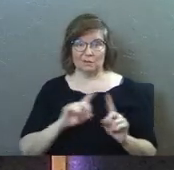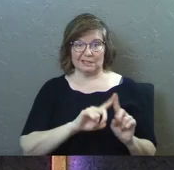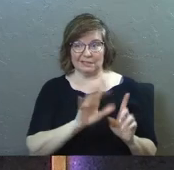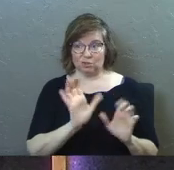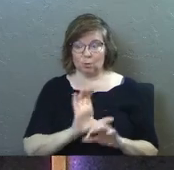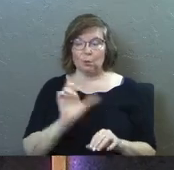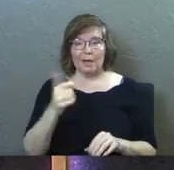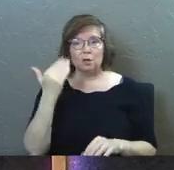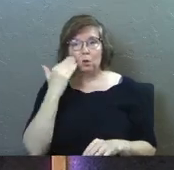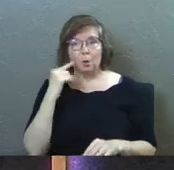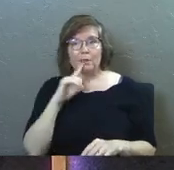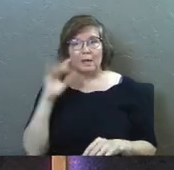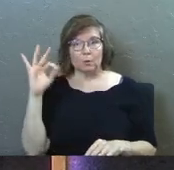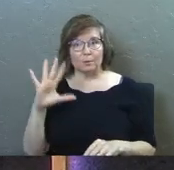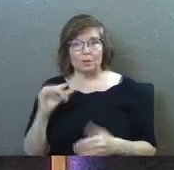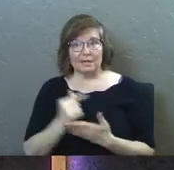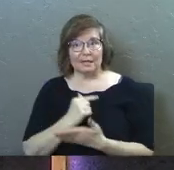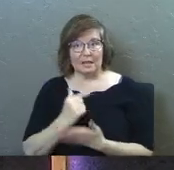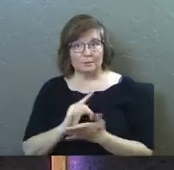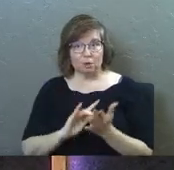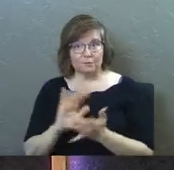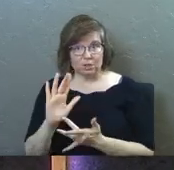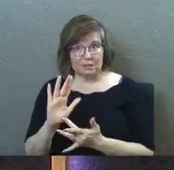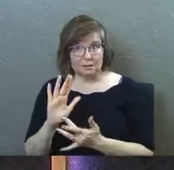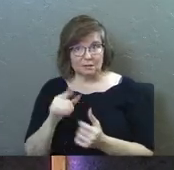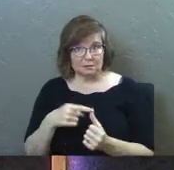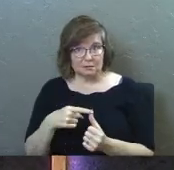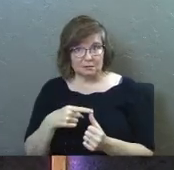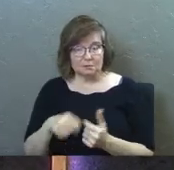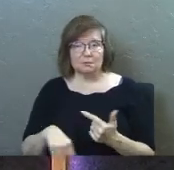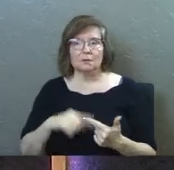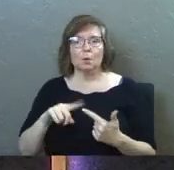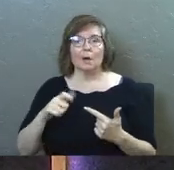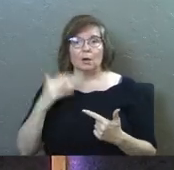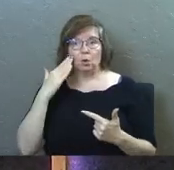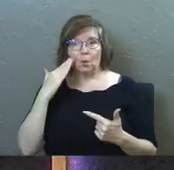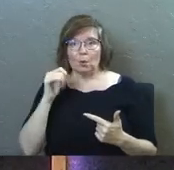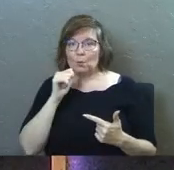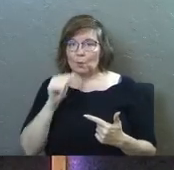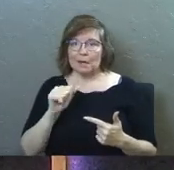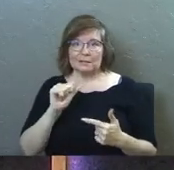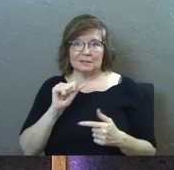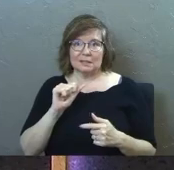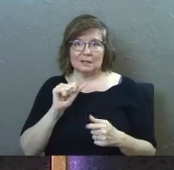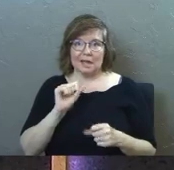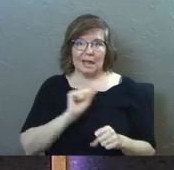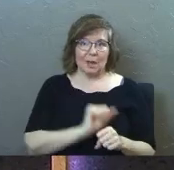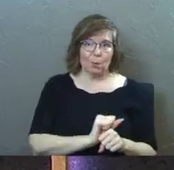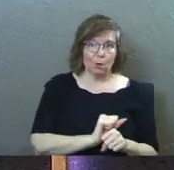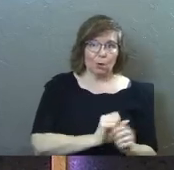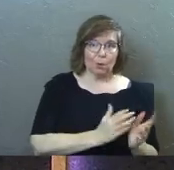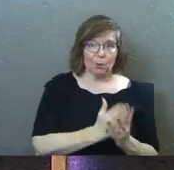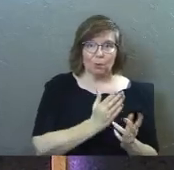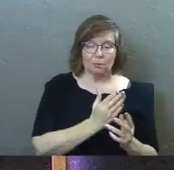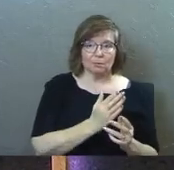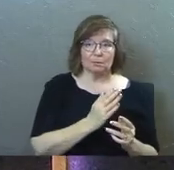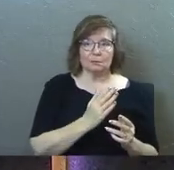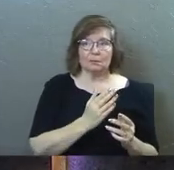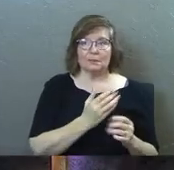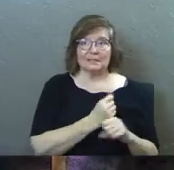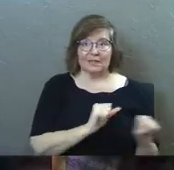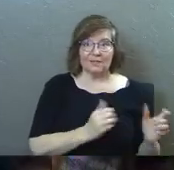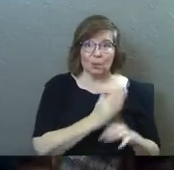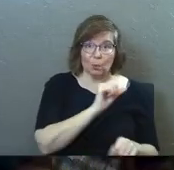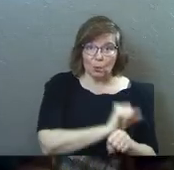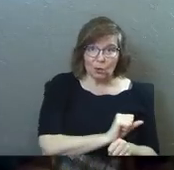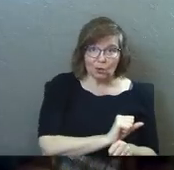these churches, we had to know that they were preaching the gospel of Jesus. Amen. We had to know that it wasn't a work salvation, right? Because salvation is